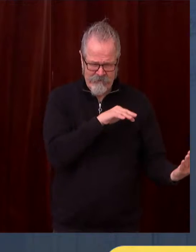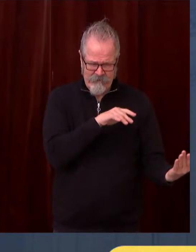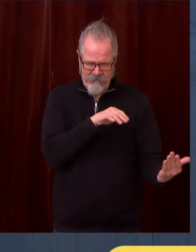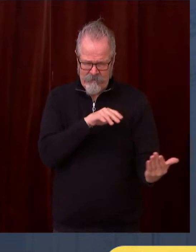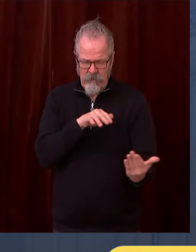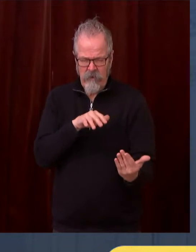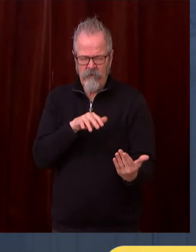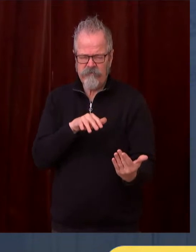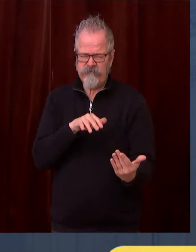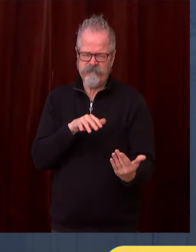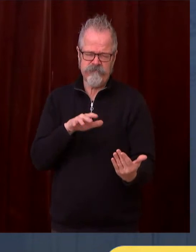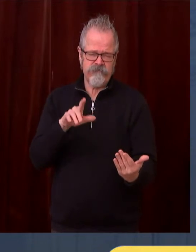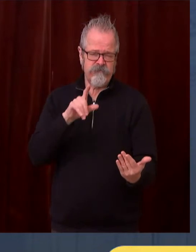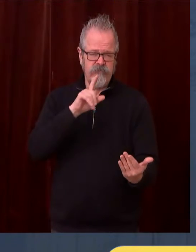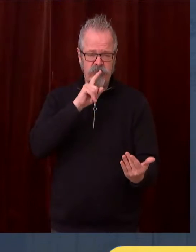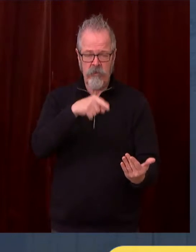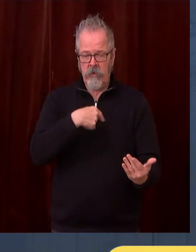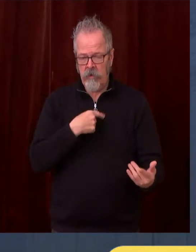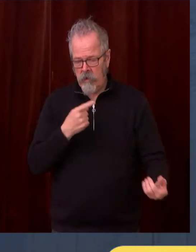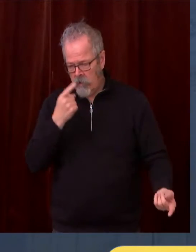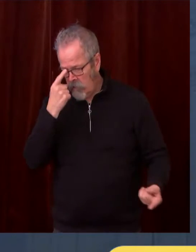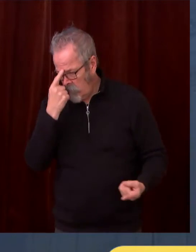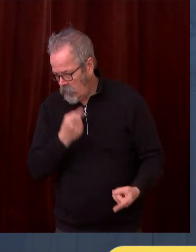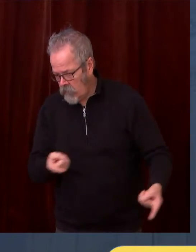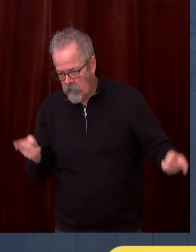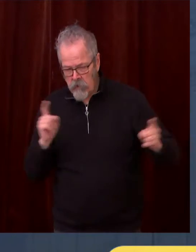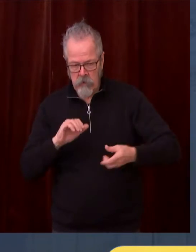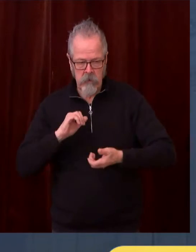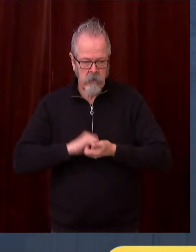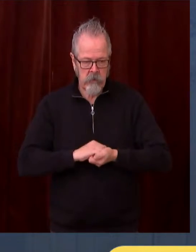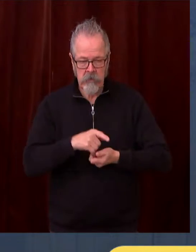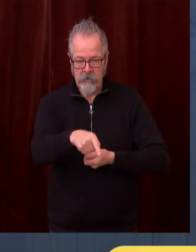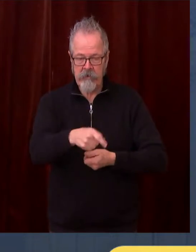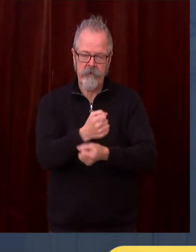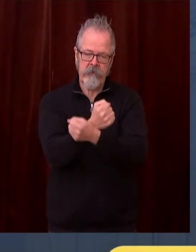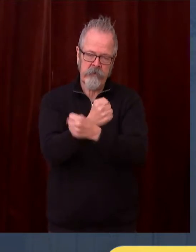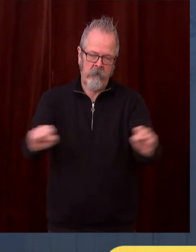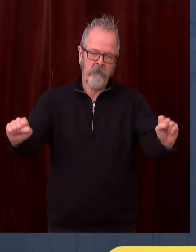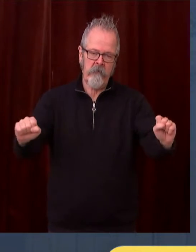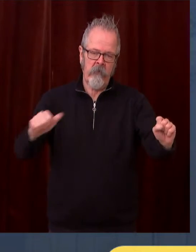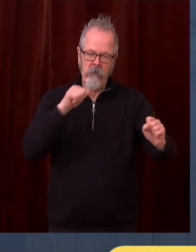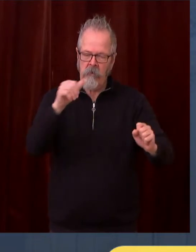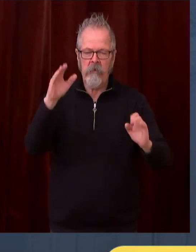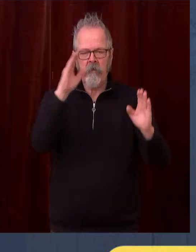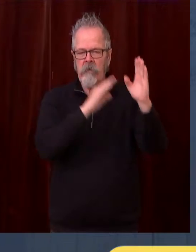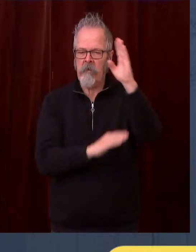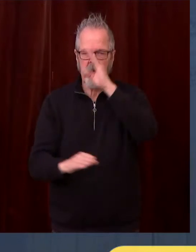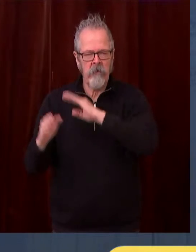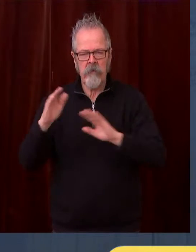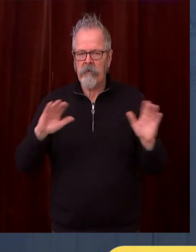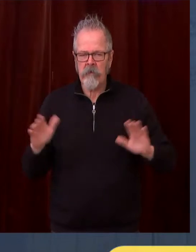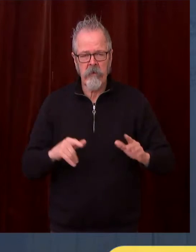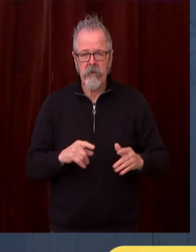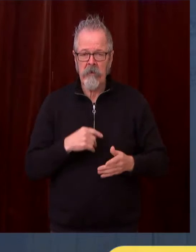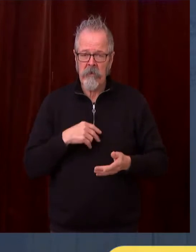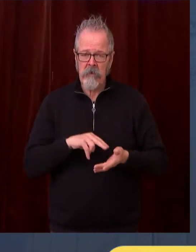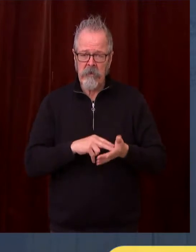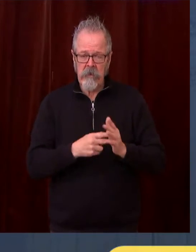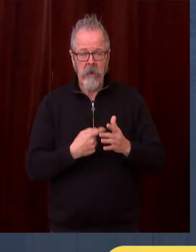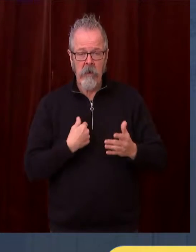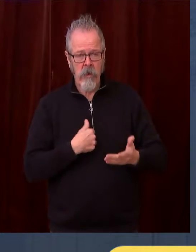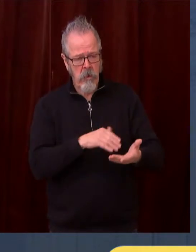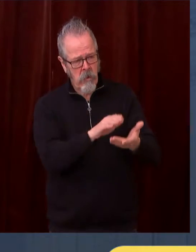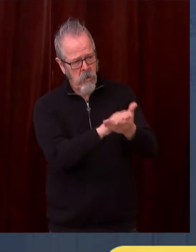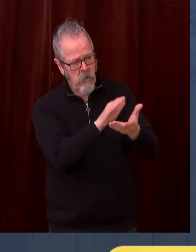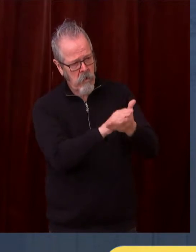and CDC to make these decisions has been open, transparent, and scientifically rigorous. At this